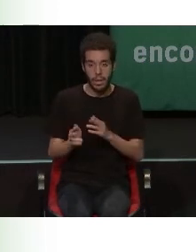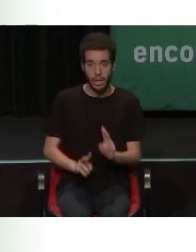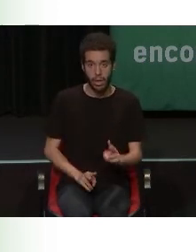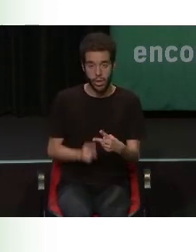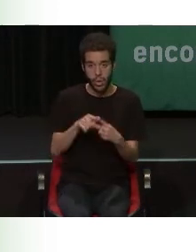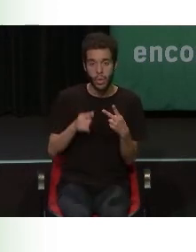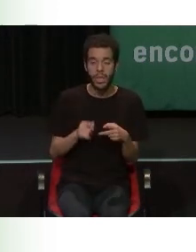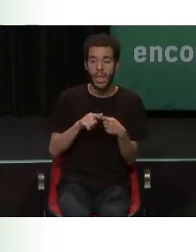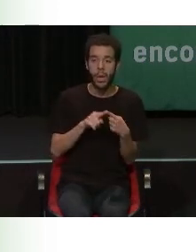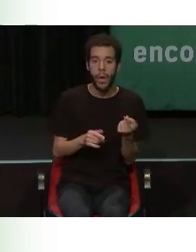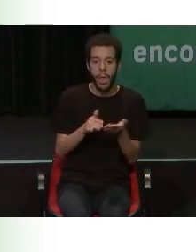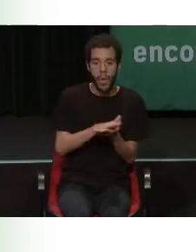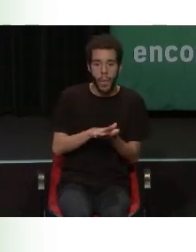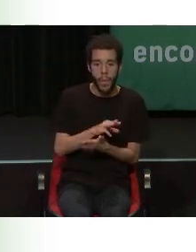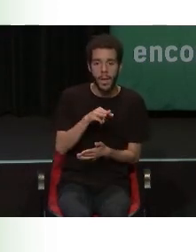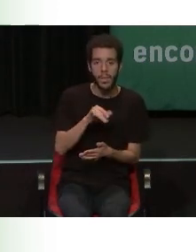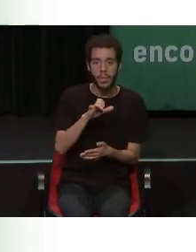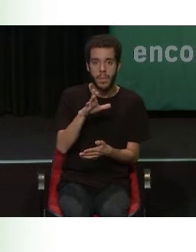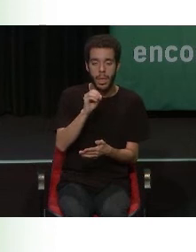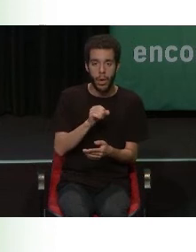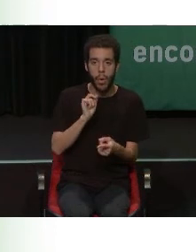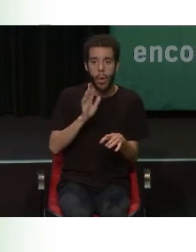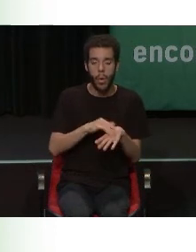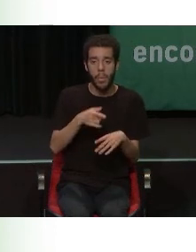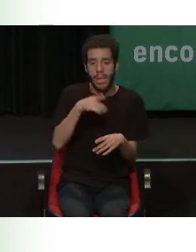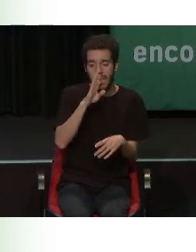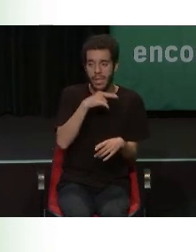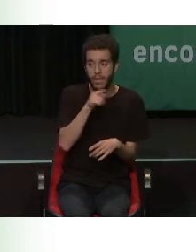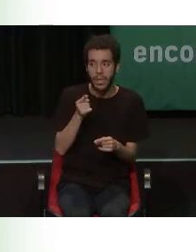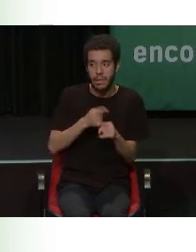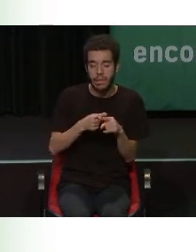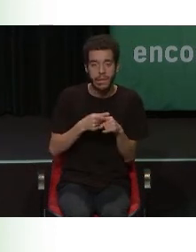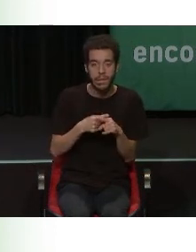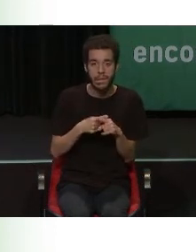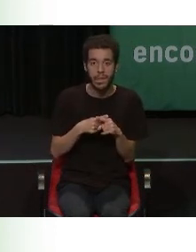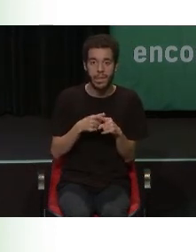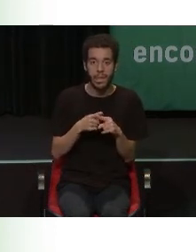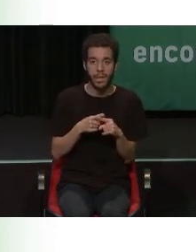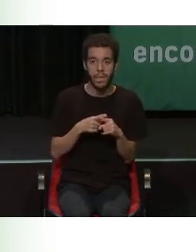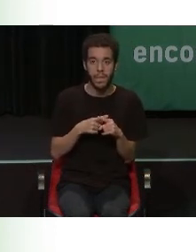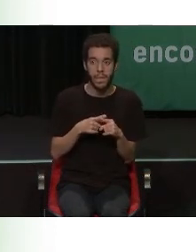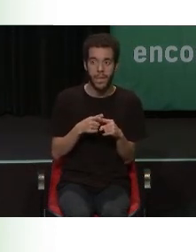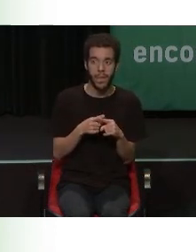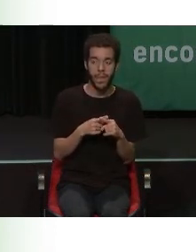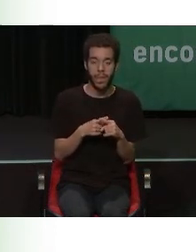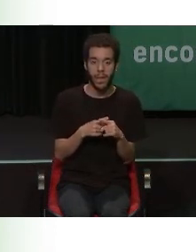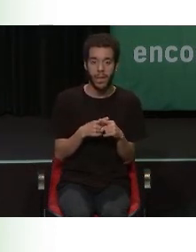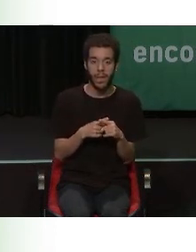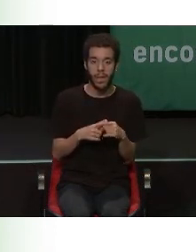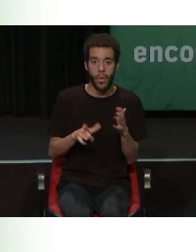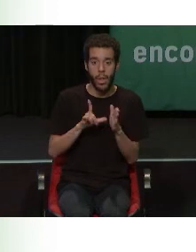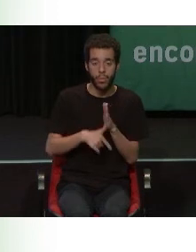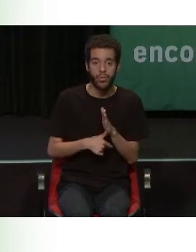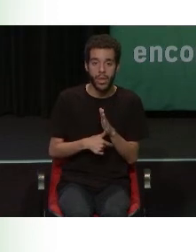is microRNA based, and I'm happy to discuss with those interested, and we have an ongoing